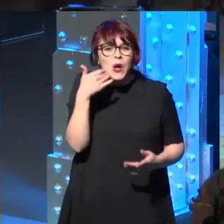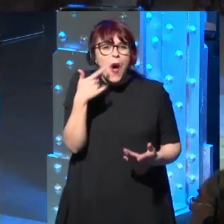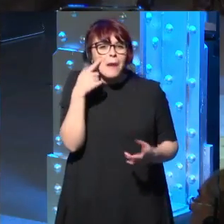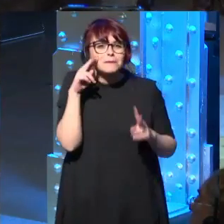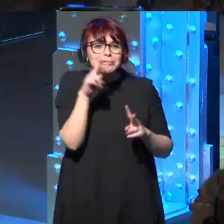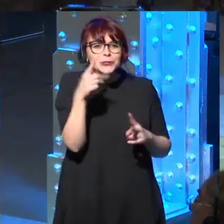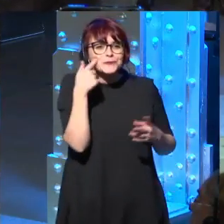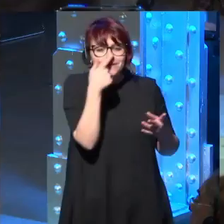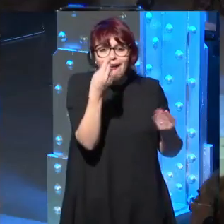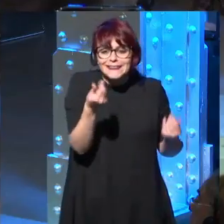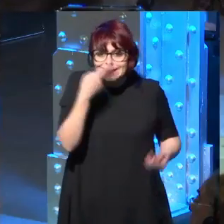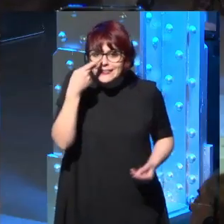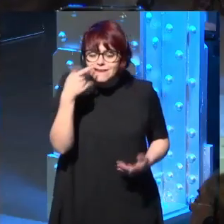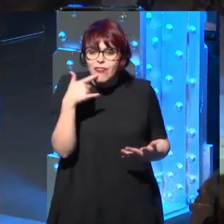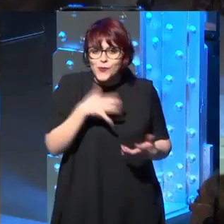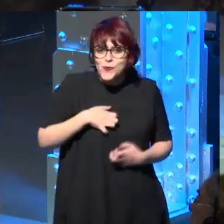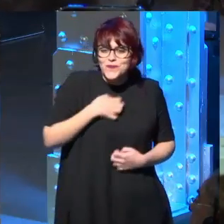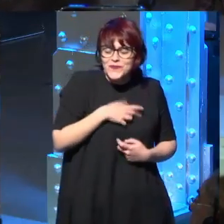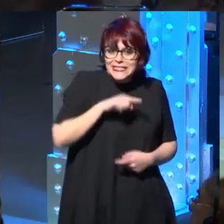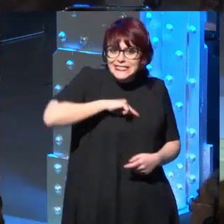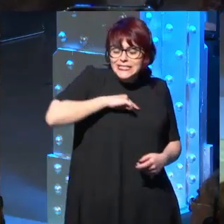has moved you? What has